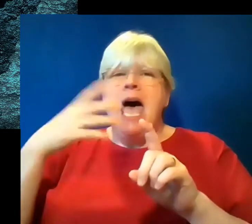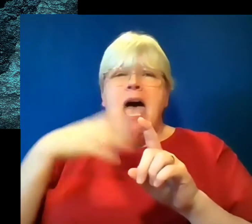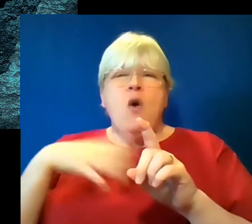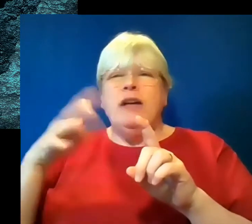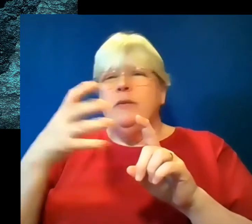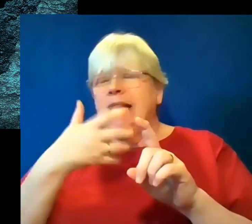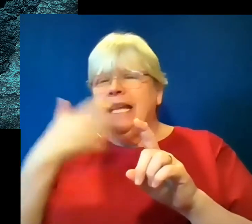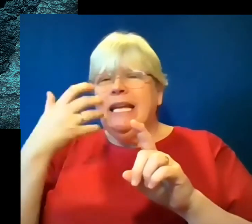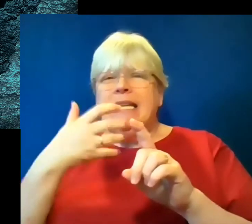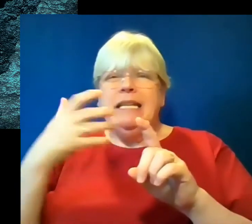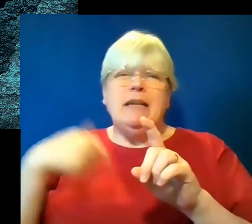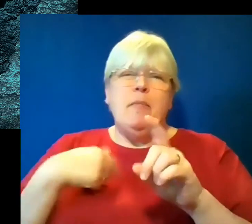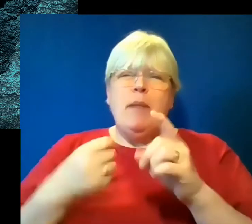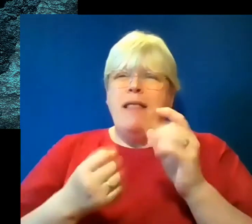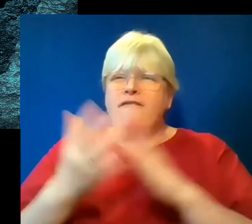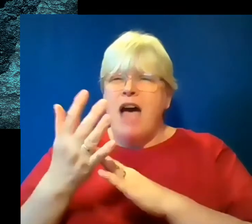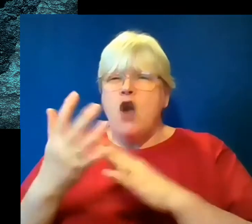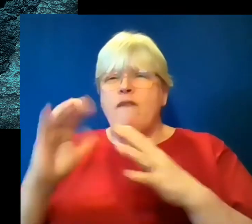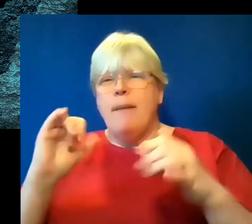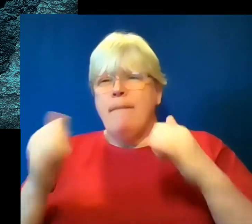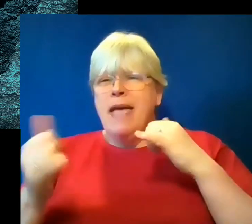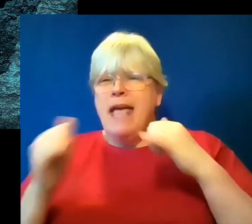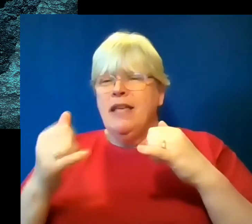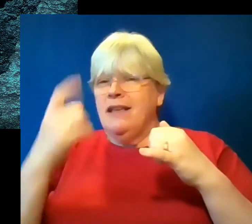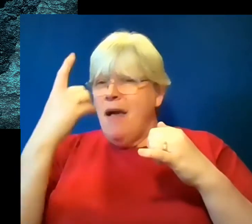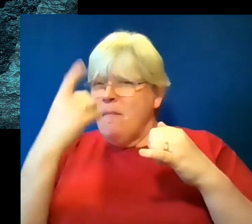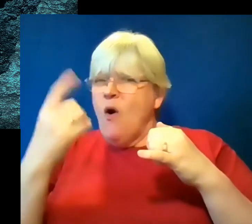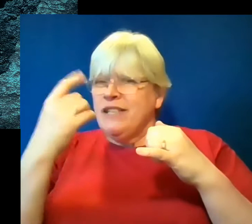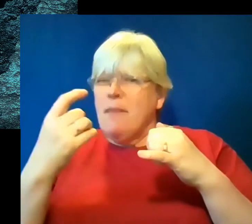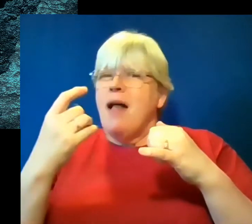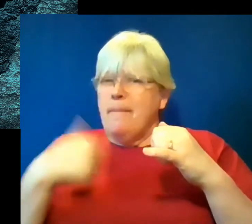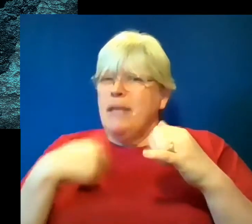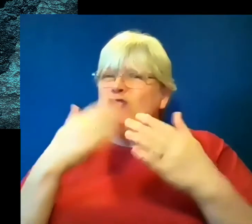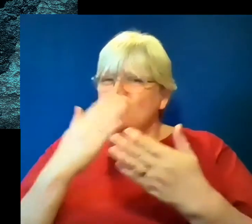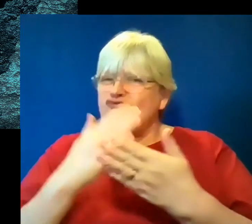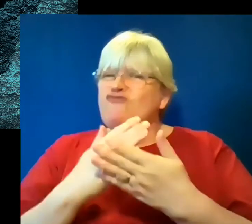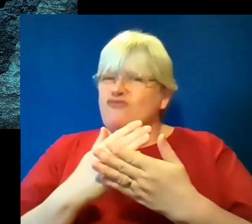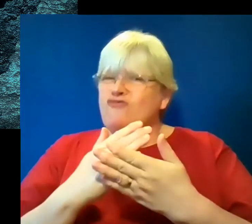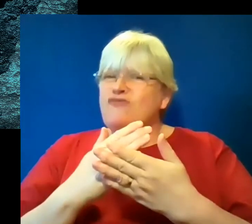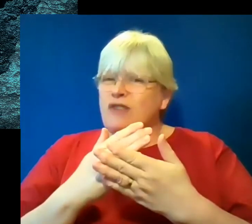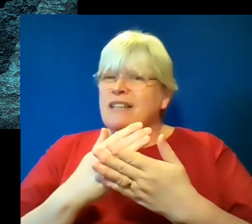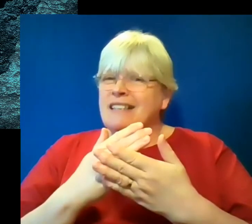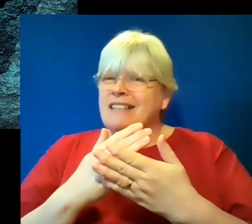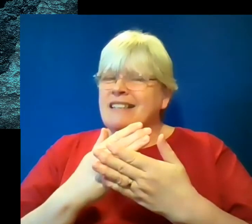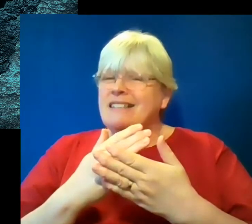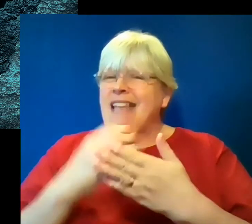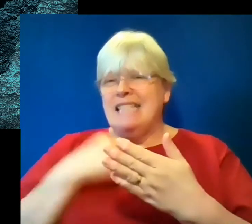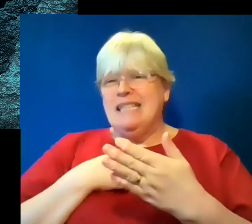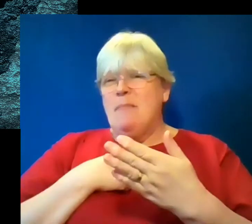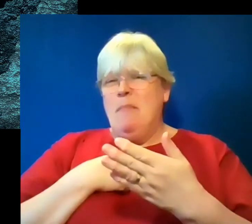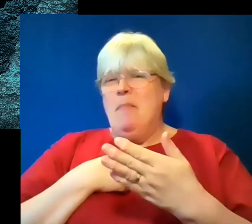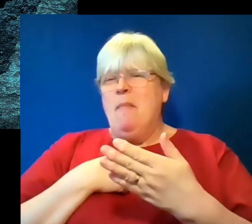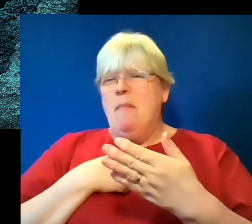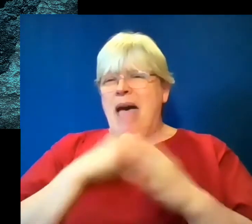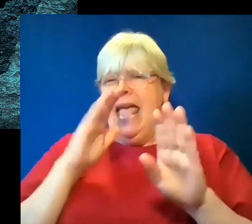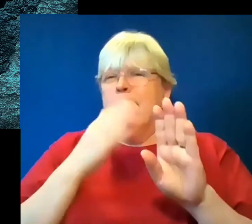the fire of a maybe, that it could just barely be true. That's the kind of space I want to operate